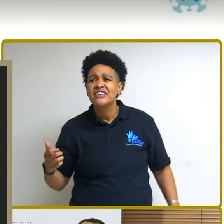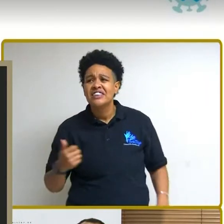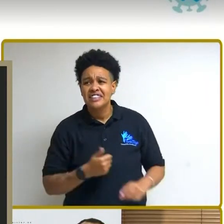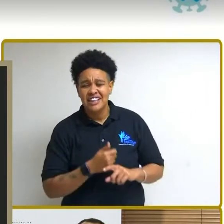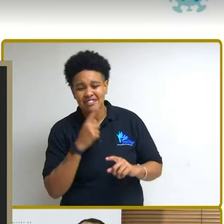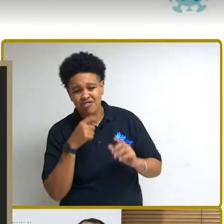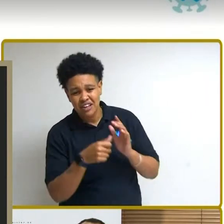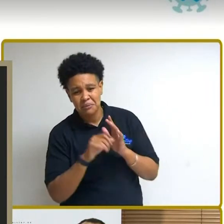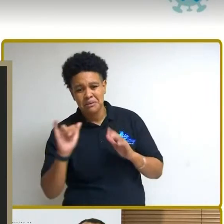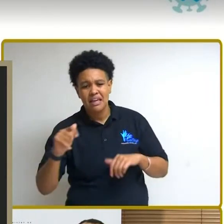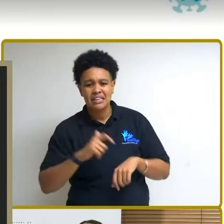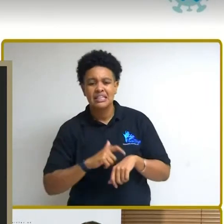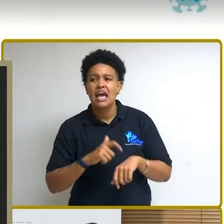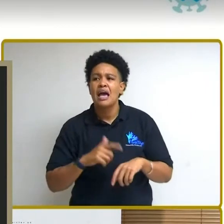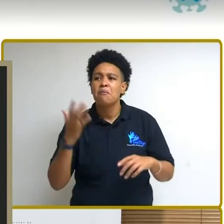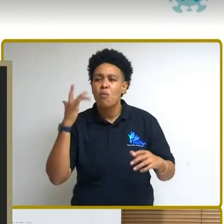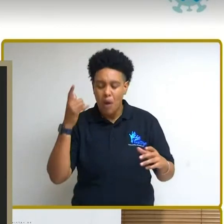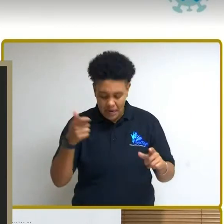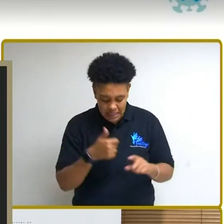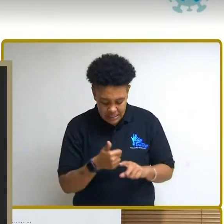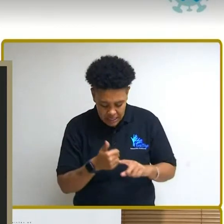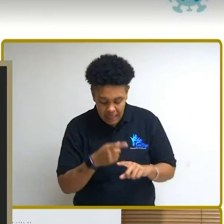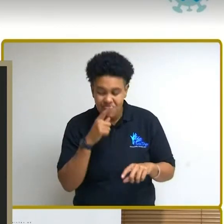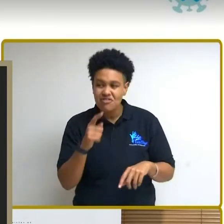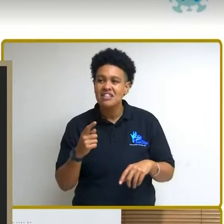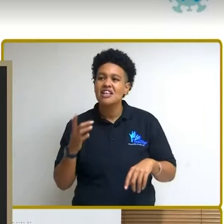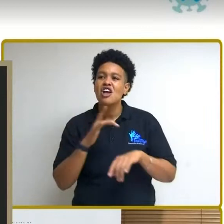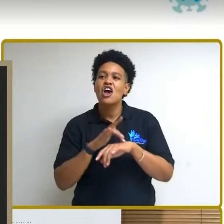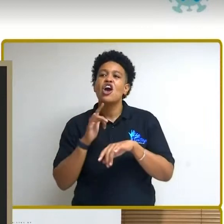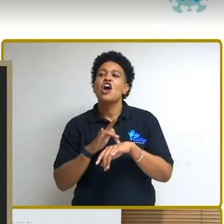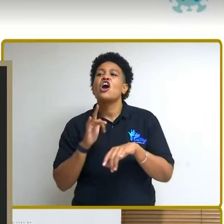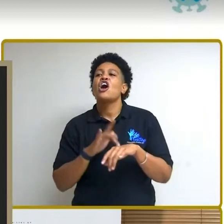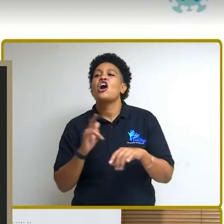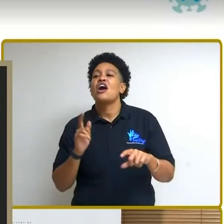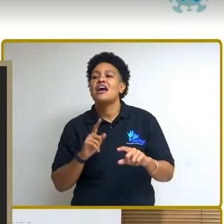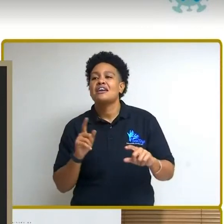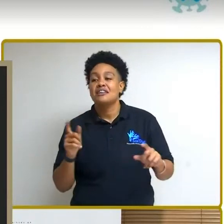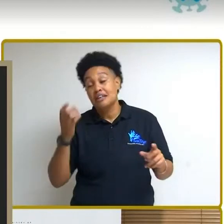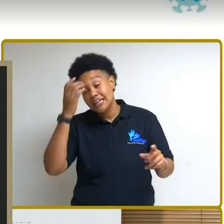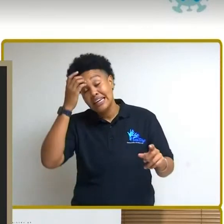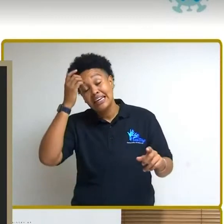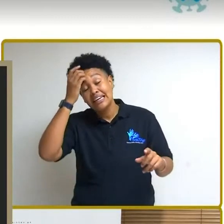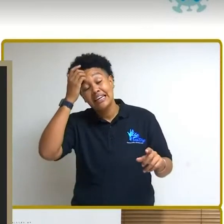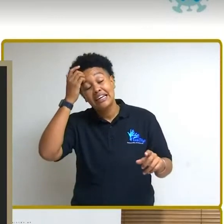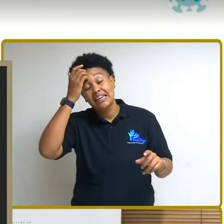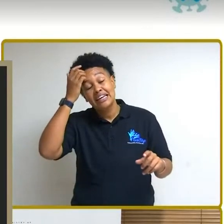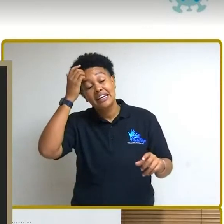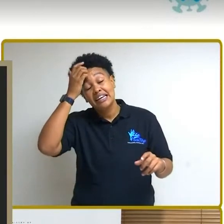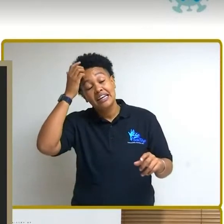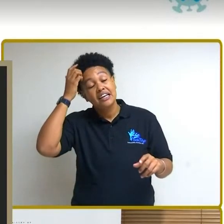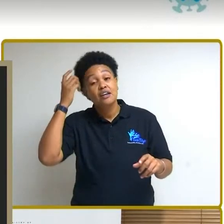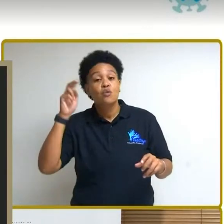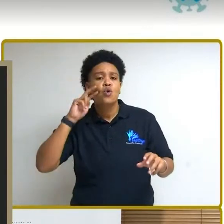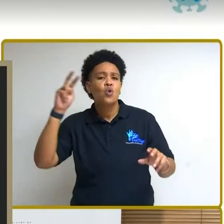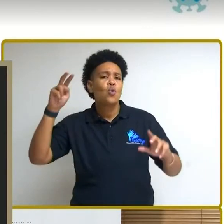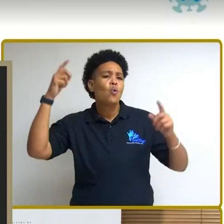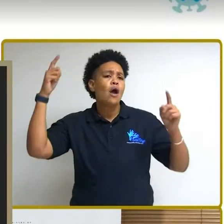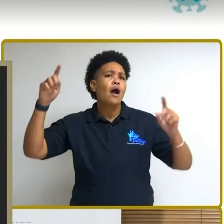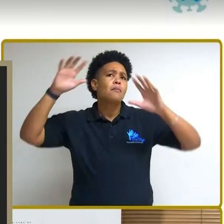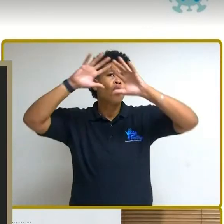very impressed at that point in time, because it was quite early in the game. But as we kind of looked at what was happening